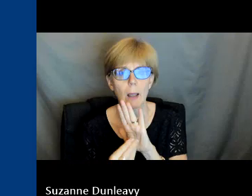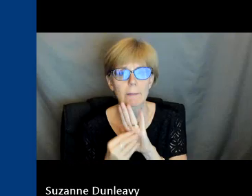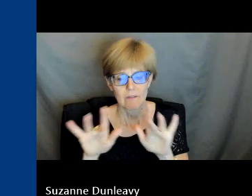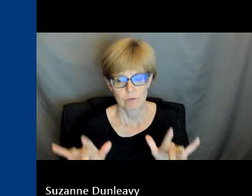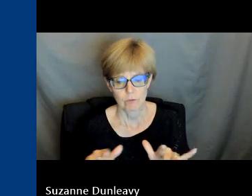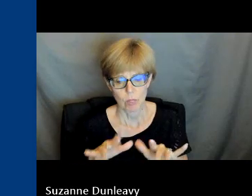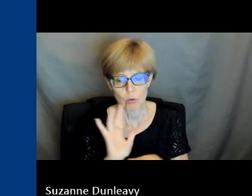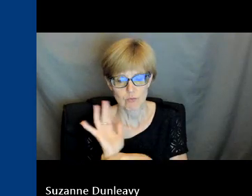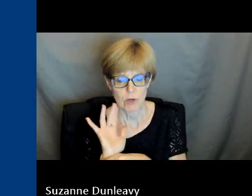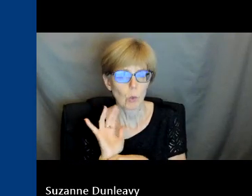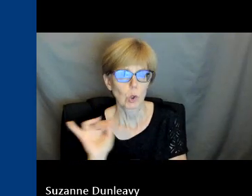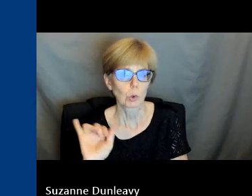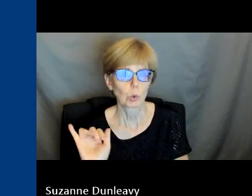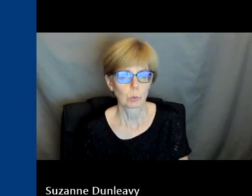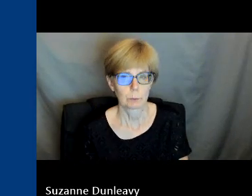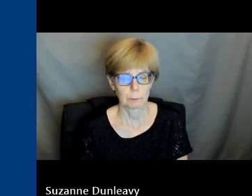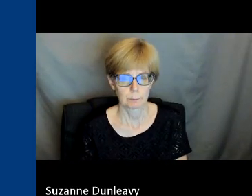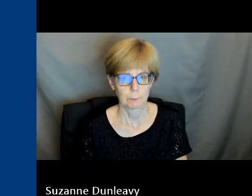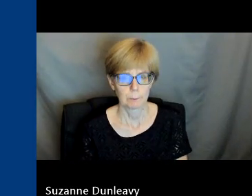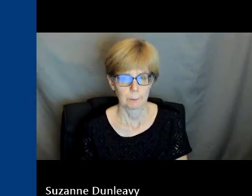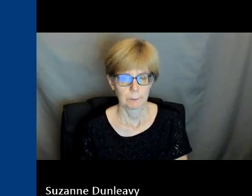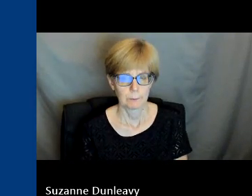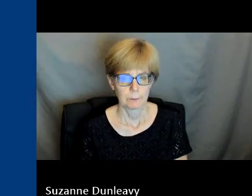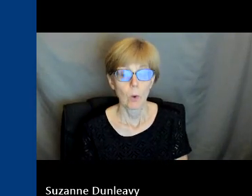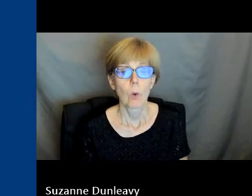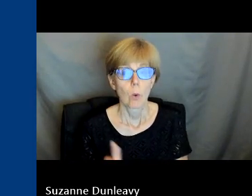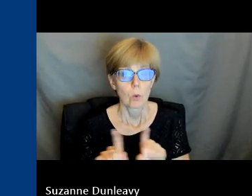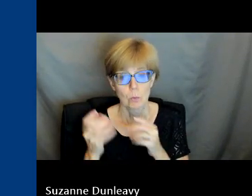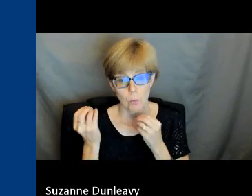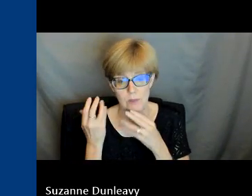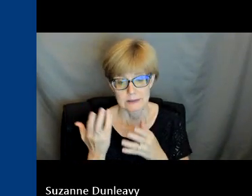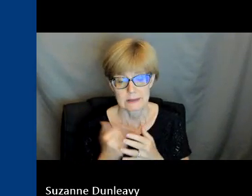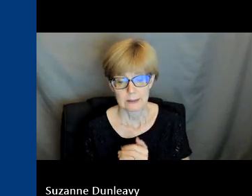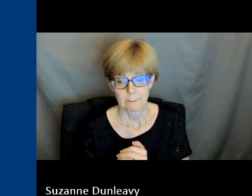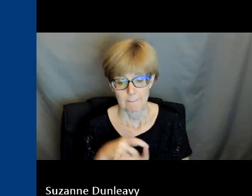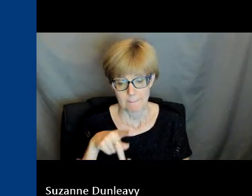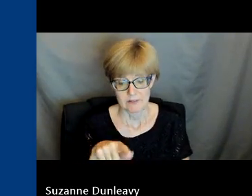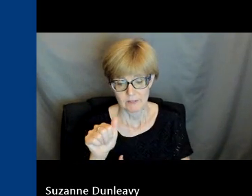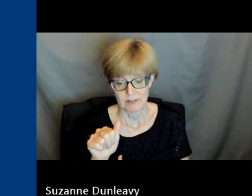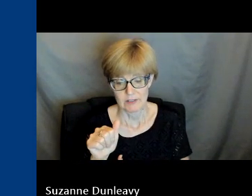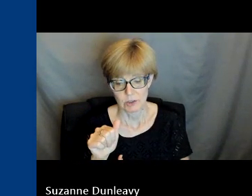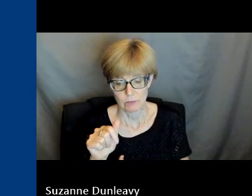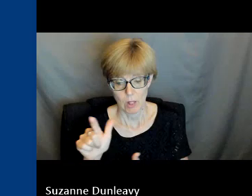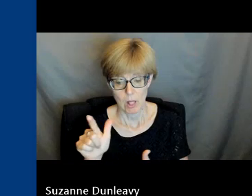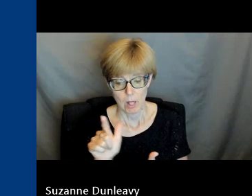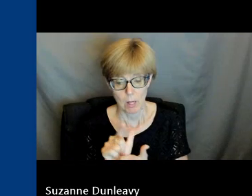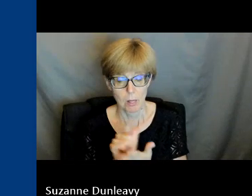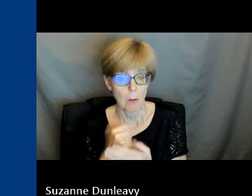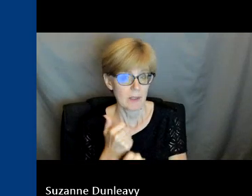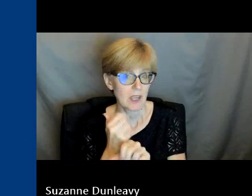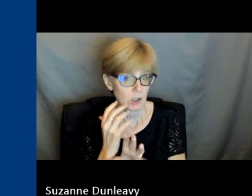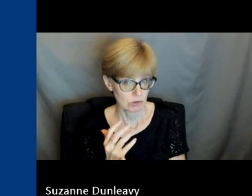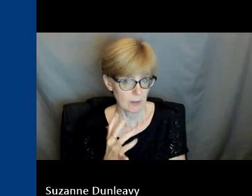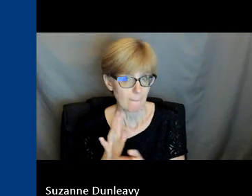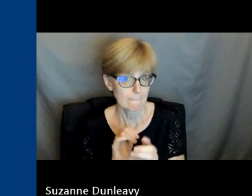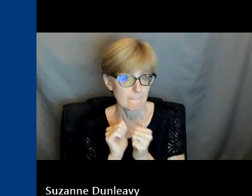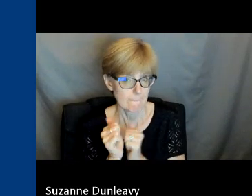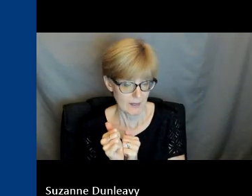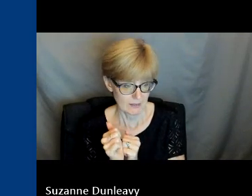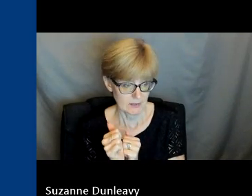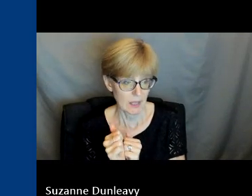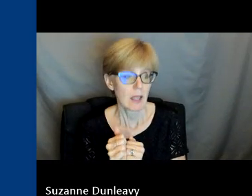recording. I want to note that Pennsylvania legislators passed the Assistance and Service Animal